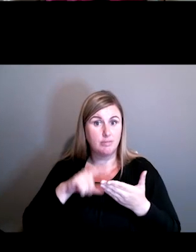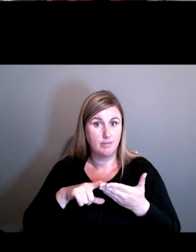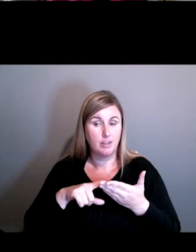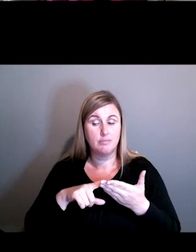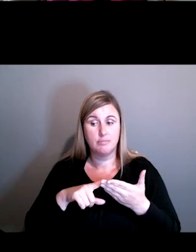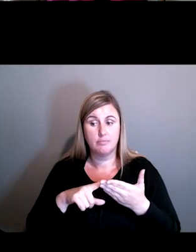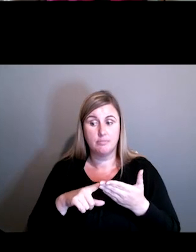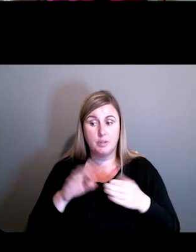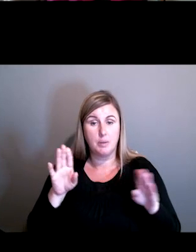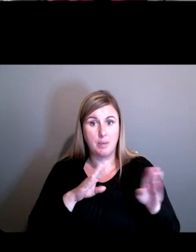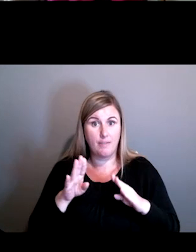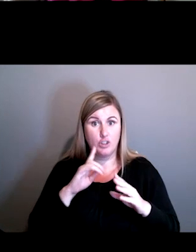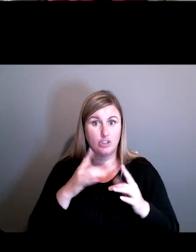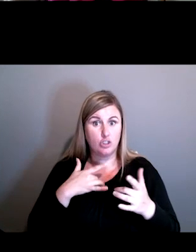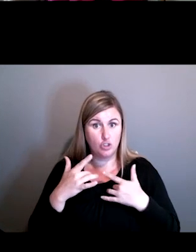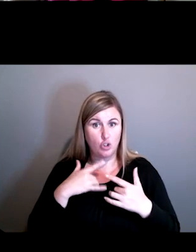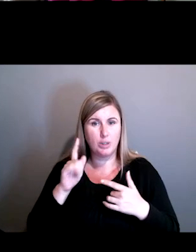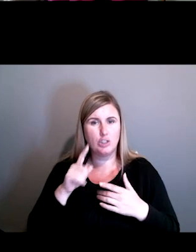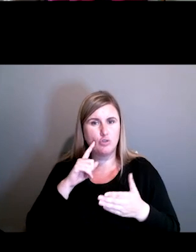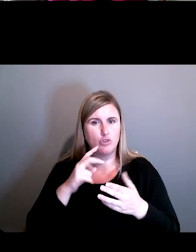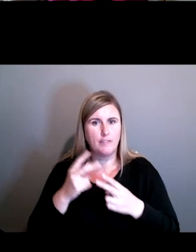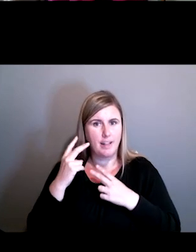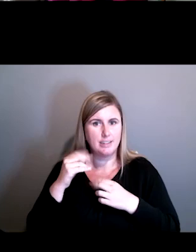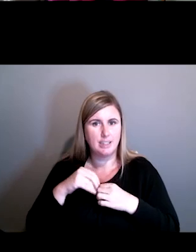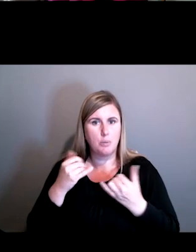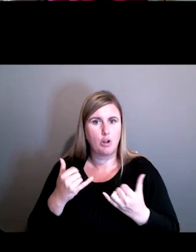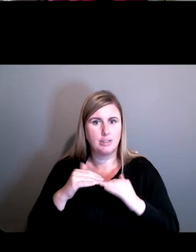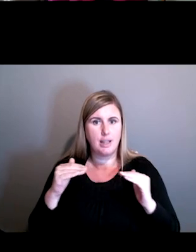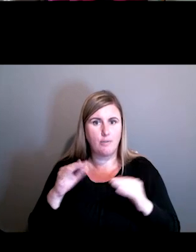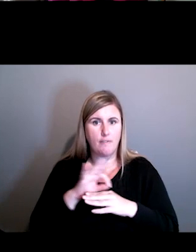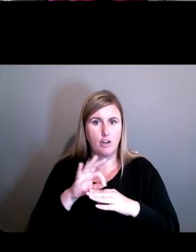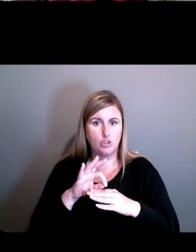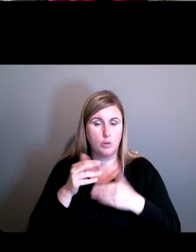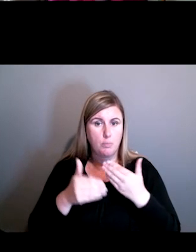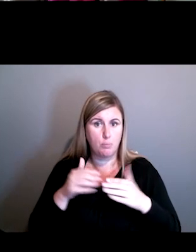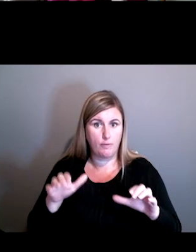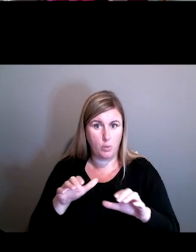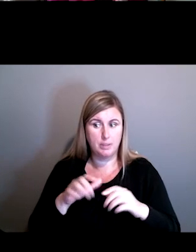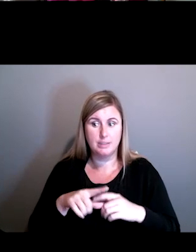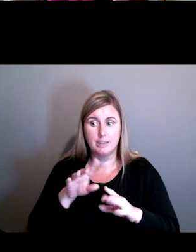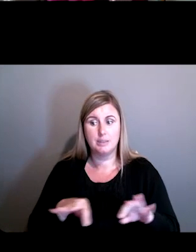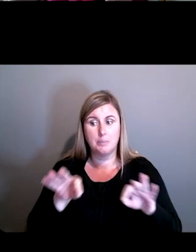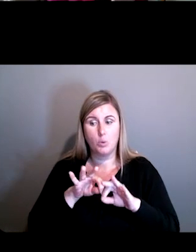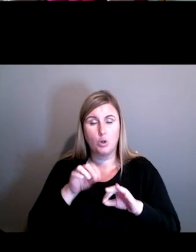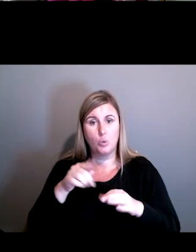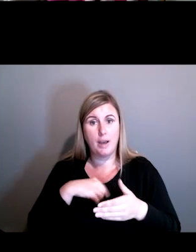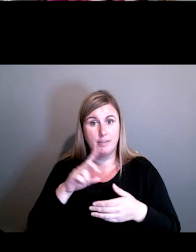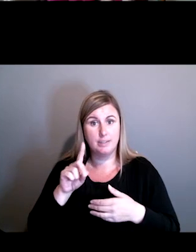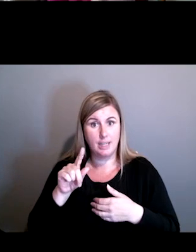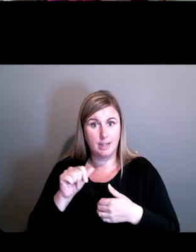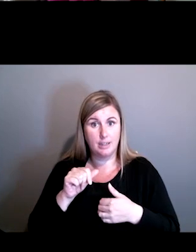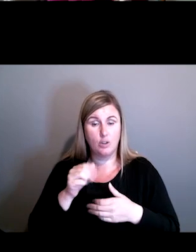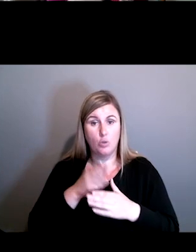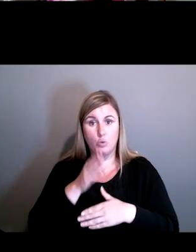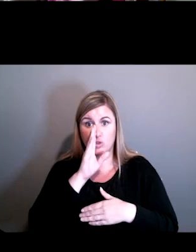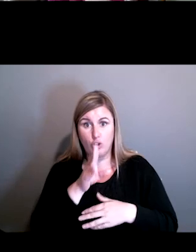concern, you need to reflect this in the present levels of functional performance. It is important that you have data through direct observations. So